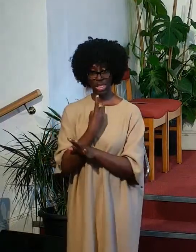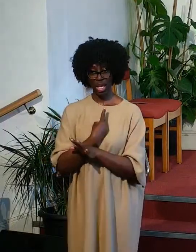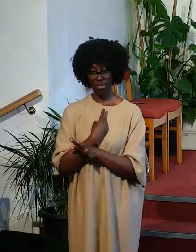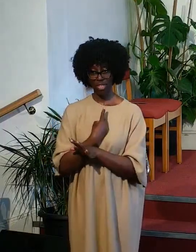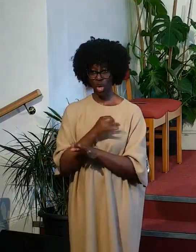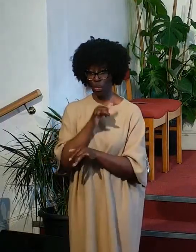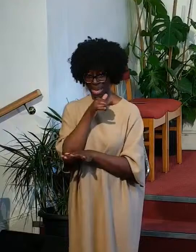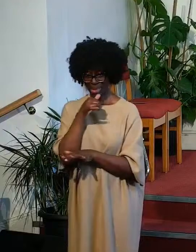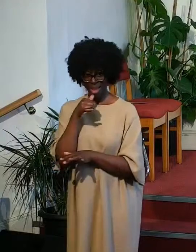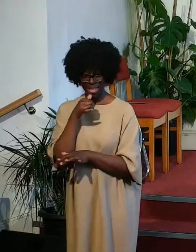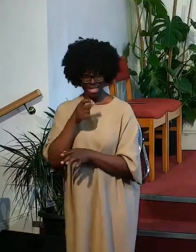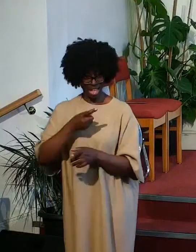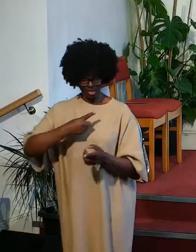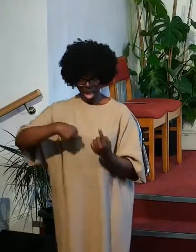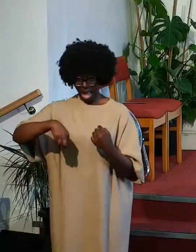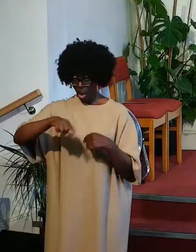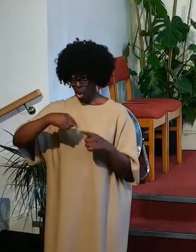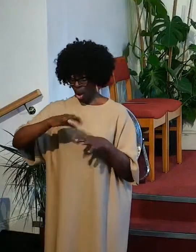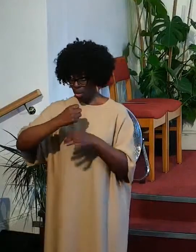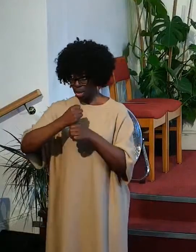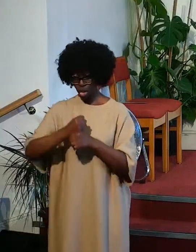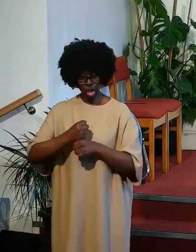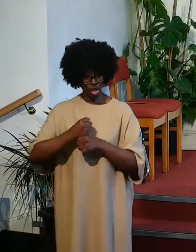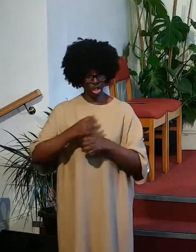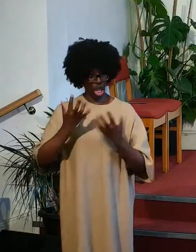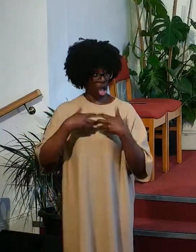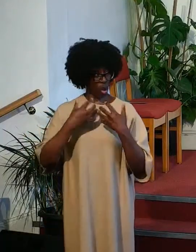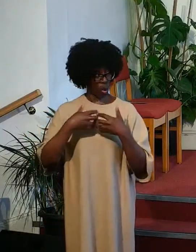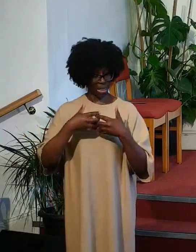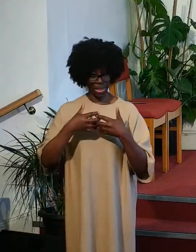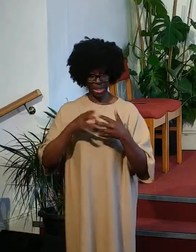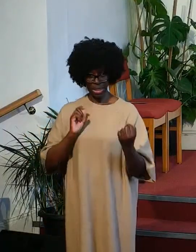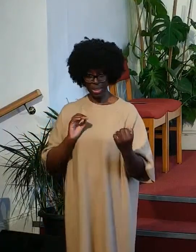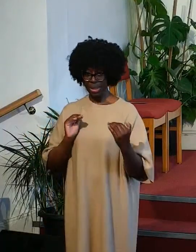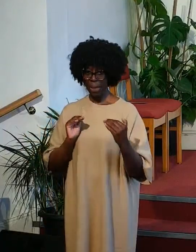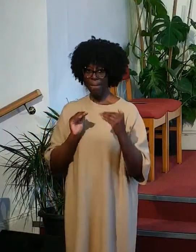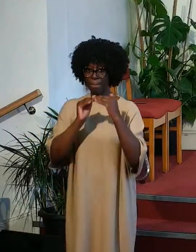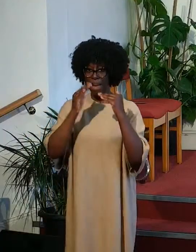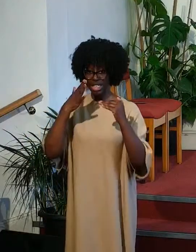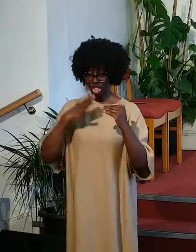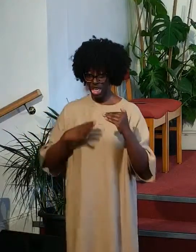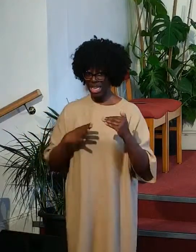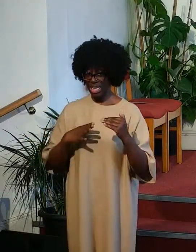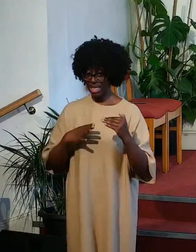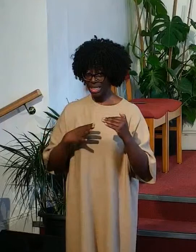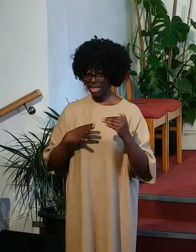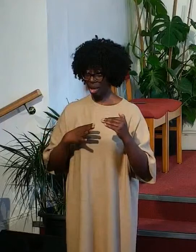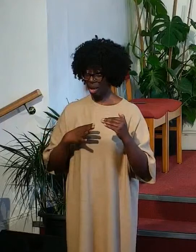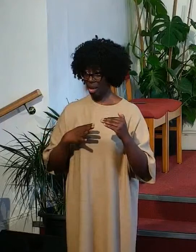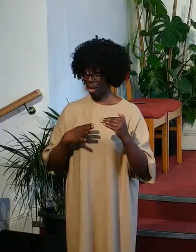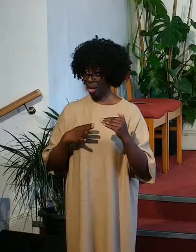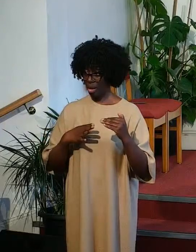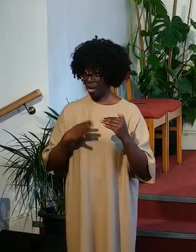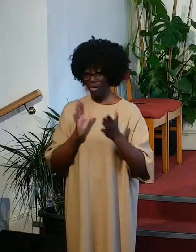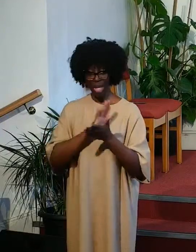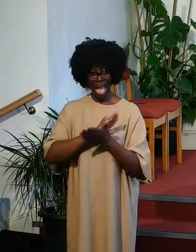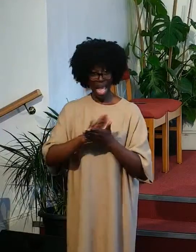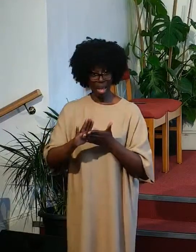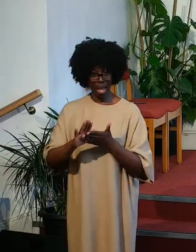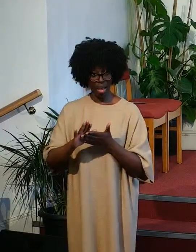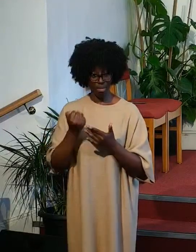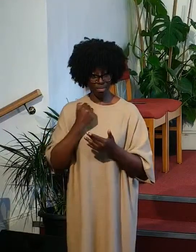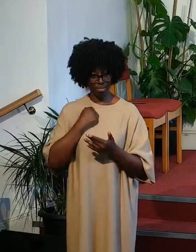if our churches are equipped to meet the needs of children like Hannah. It is something that we're lacking in terms